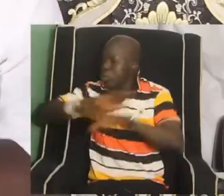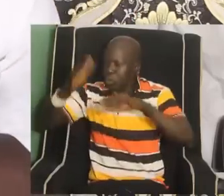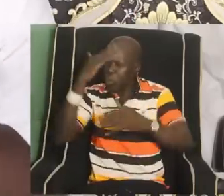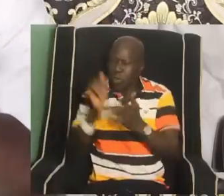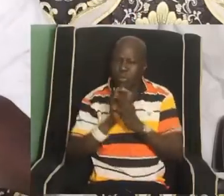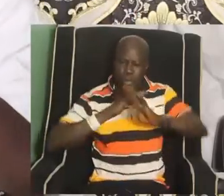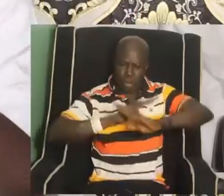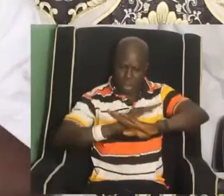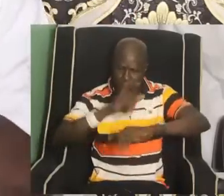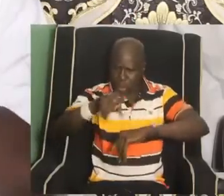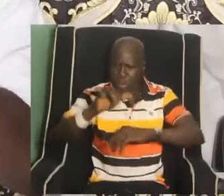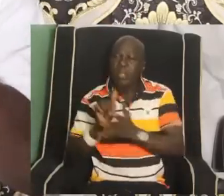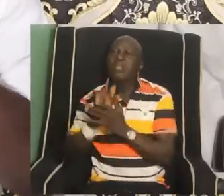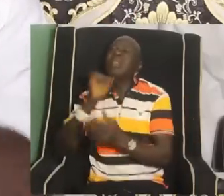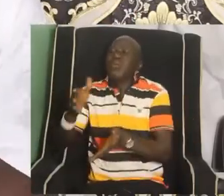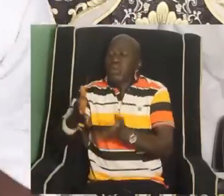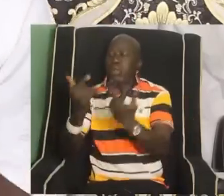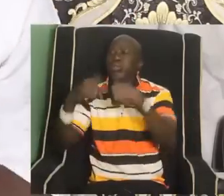know what would delay you.